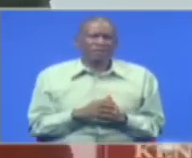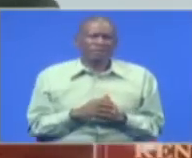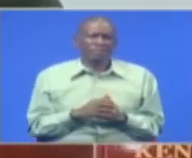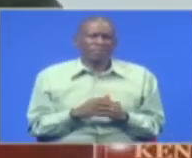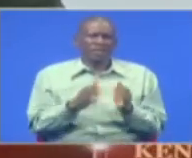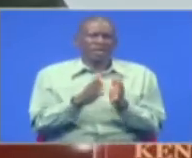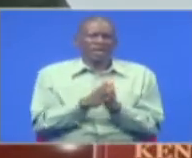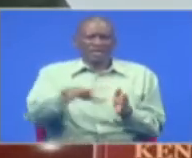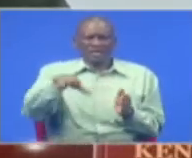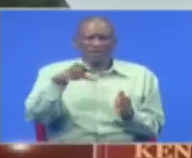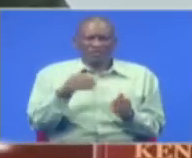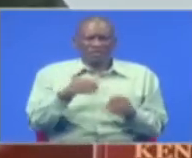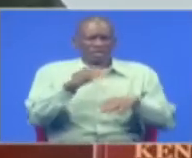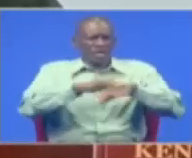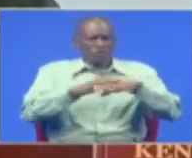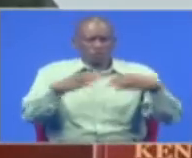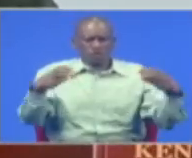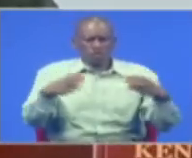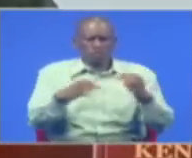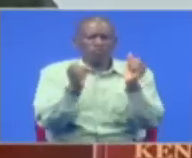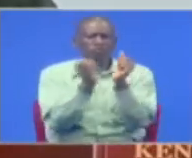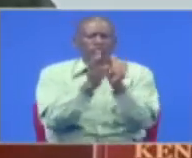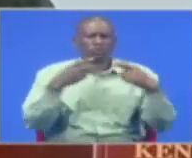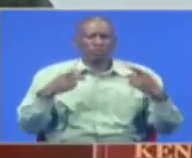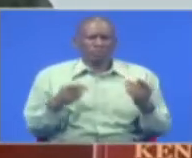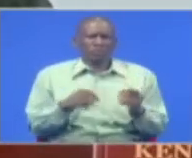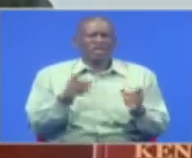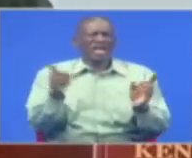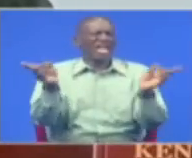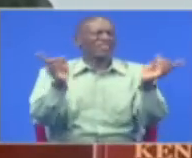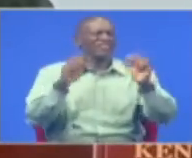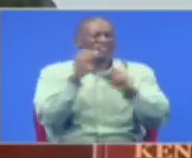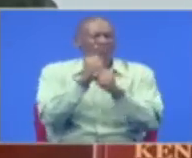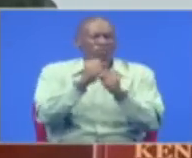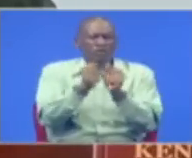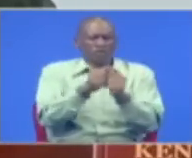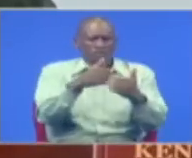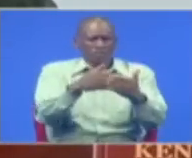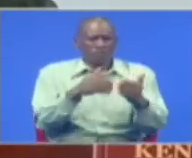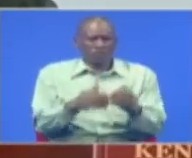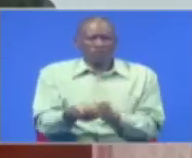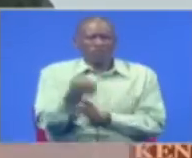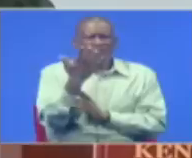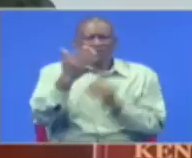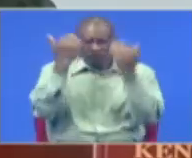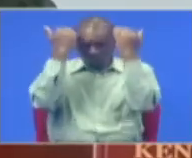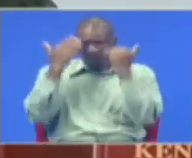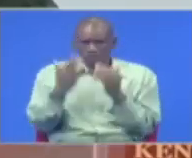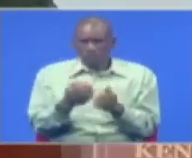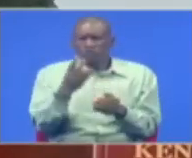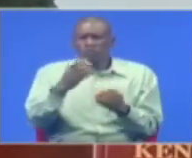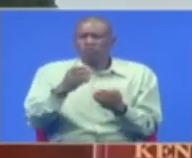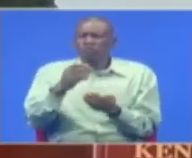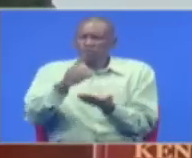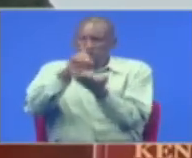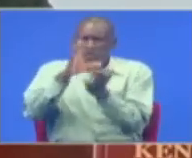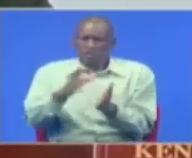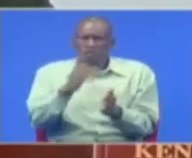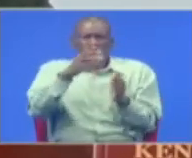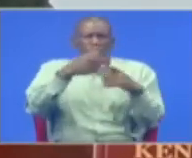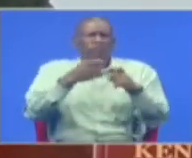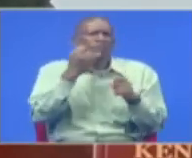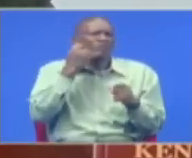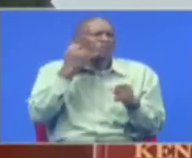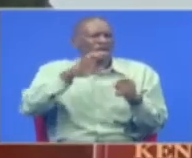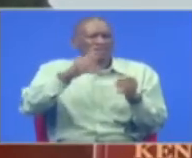found a wonderful team of 12 people I had never worked with before. 5 lawyers, 2 medical doctors, 1 from Nakuru, another one